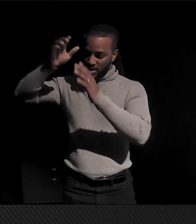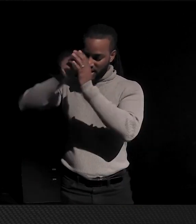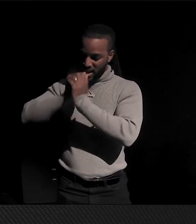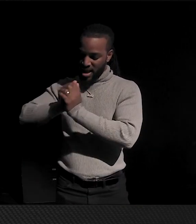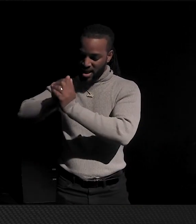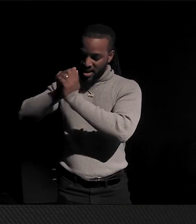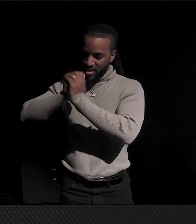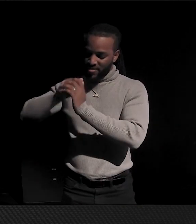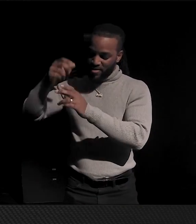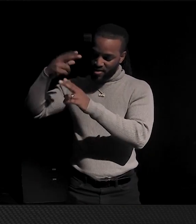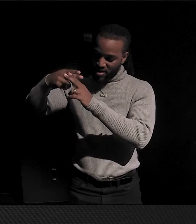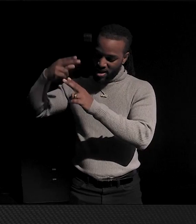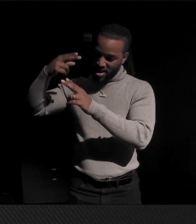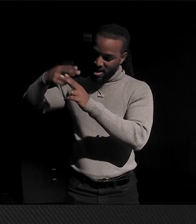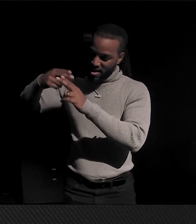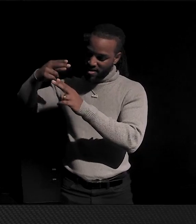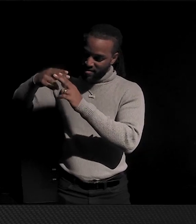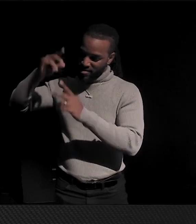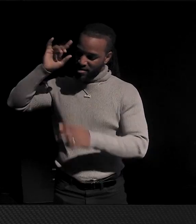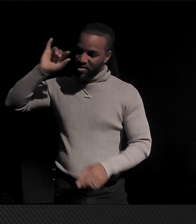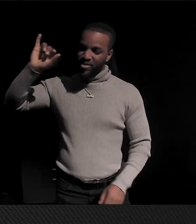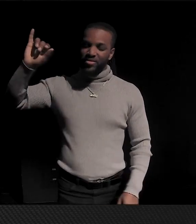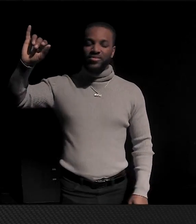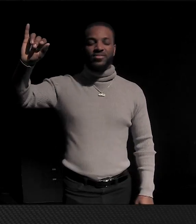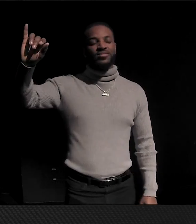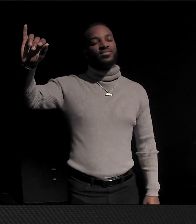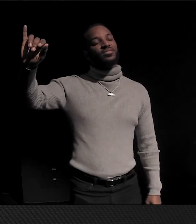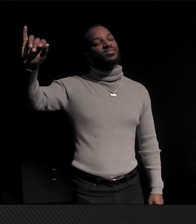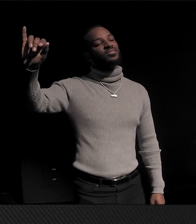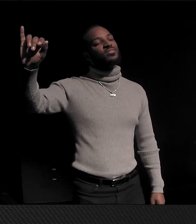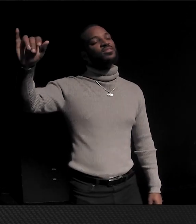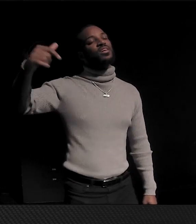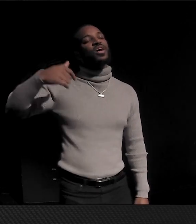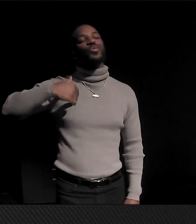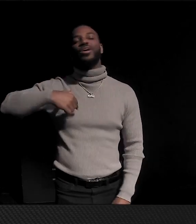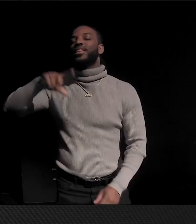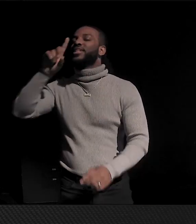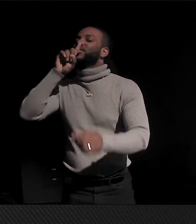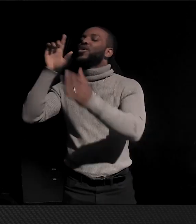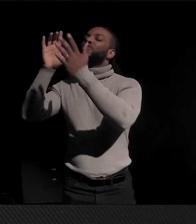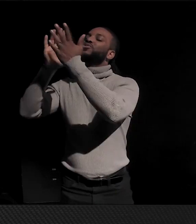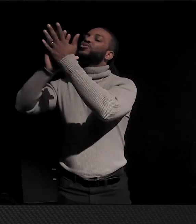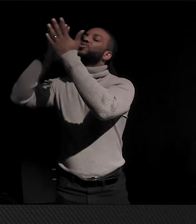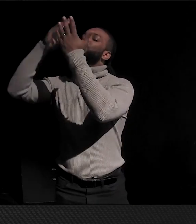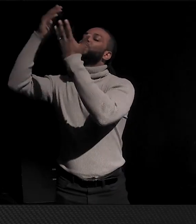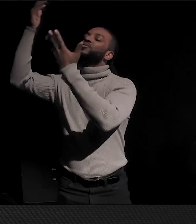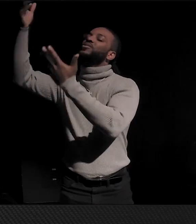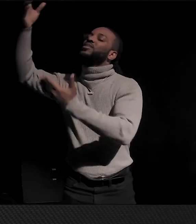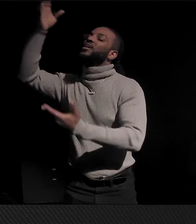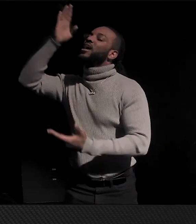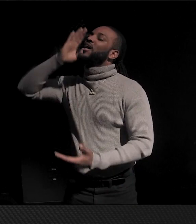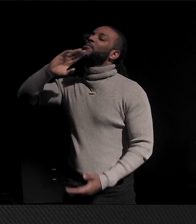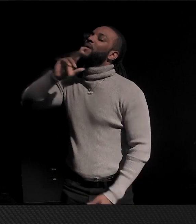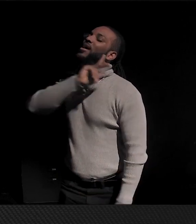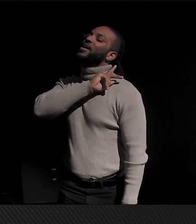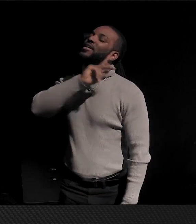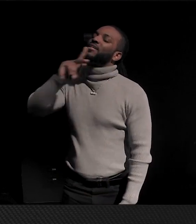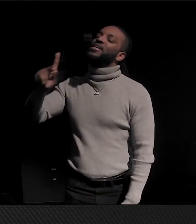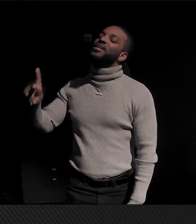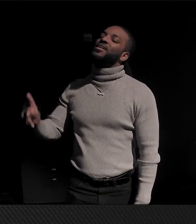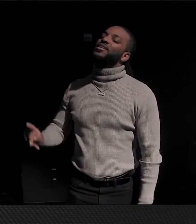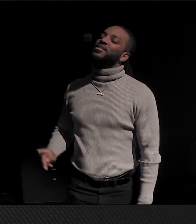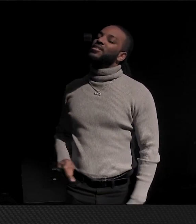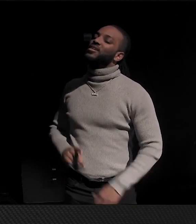your name forever. And I will exalt you, God,